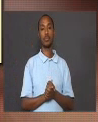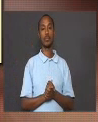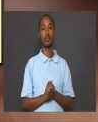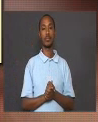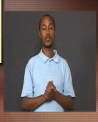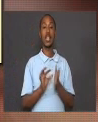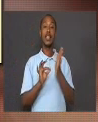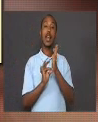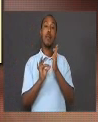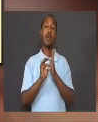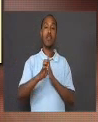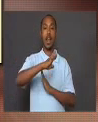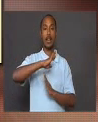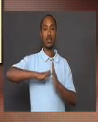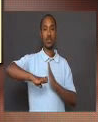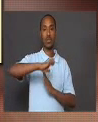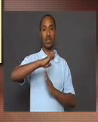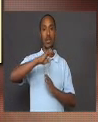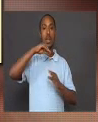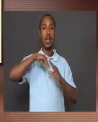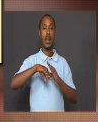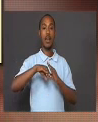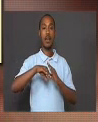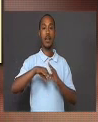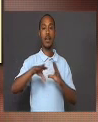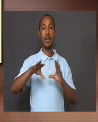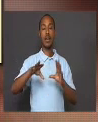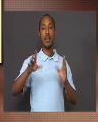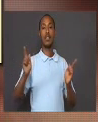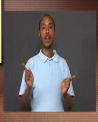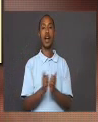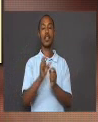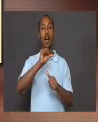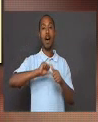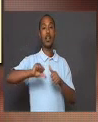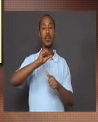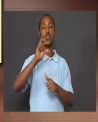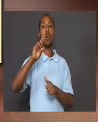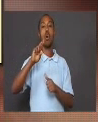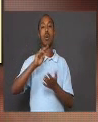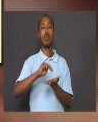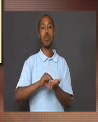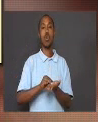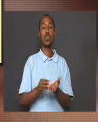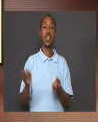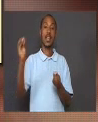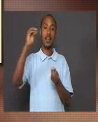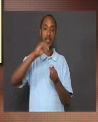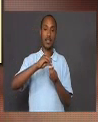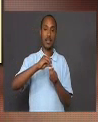As the number of electrons in the interacting atoms or molecules